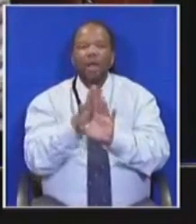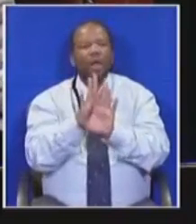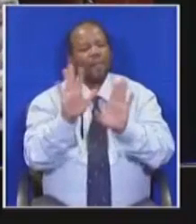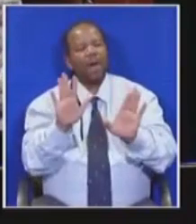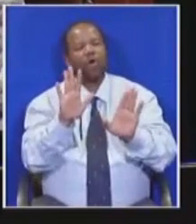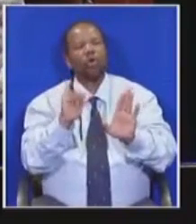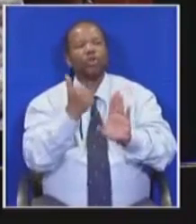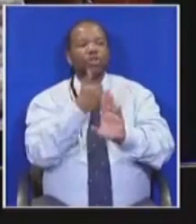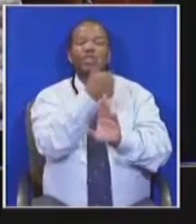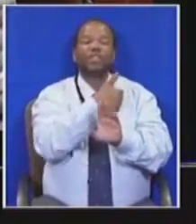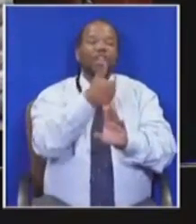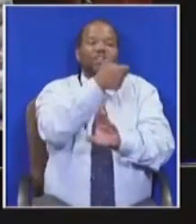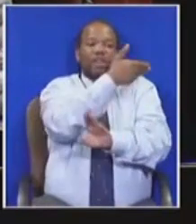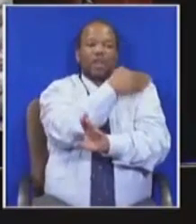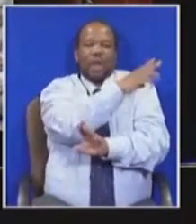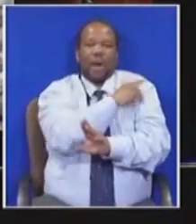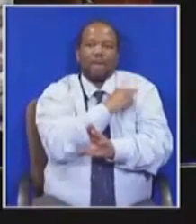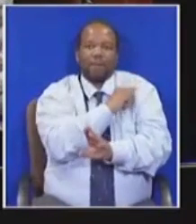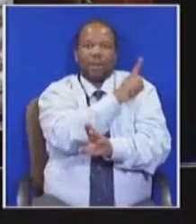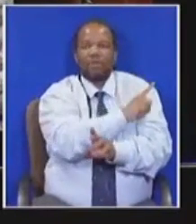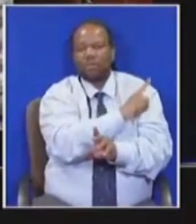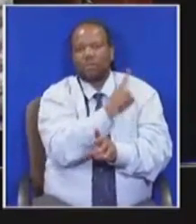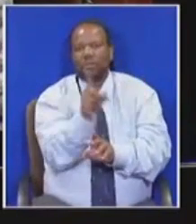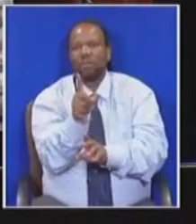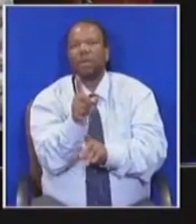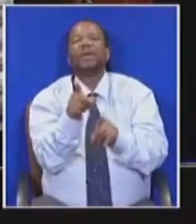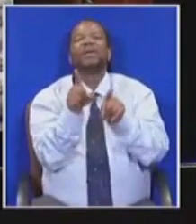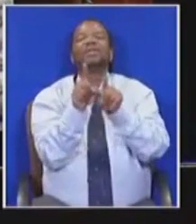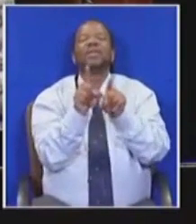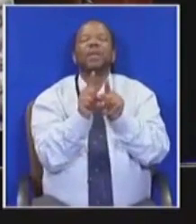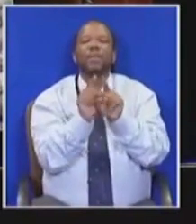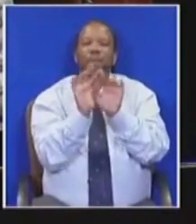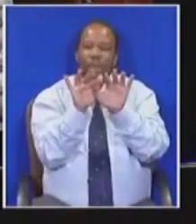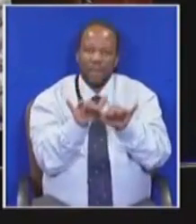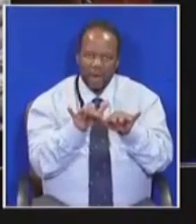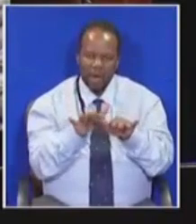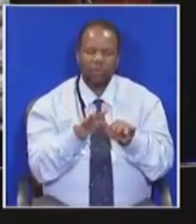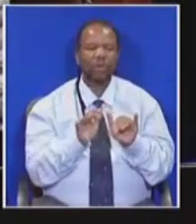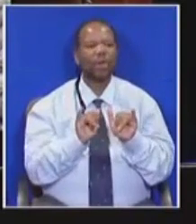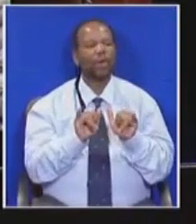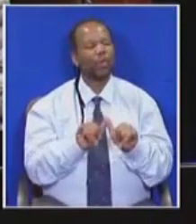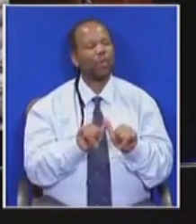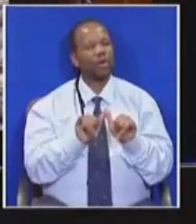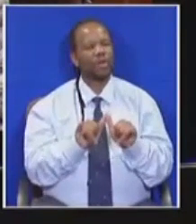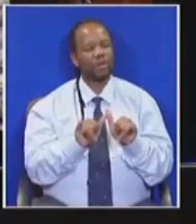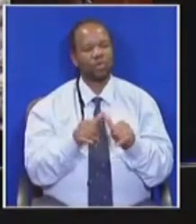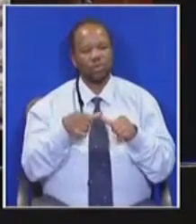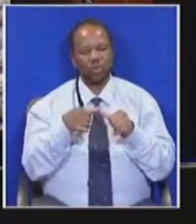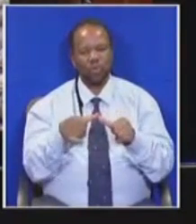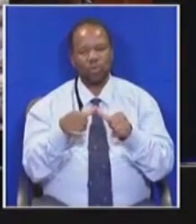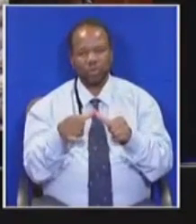Arms and the General House that is cooperative and waiting for us to proceed with the